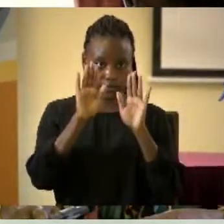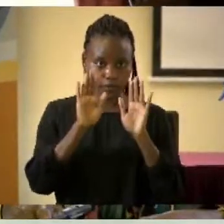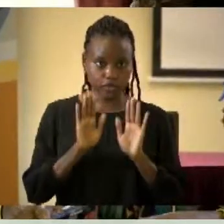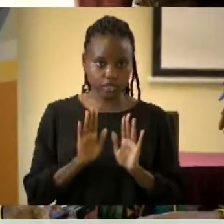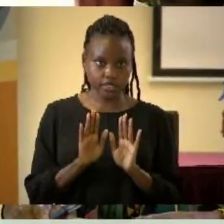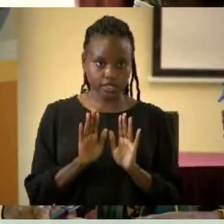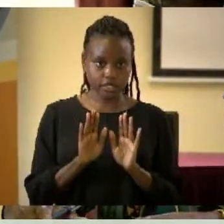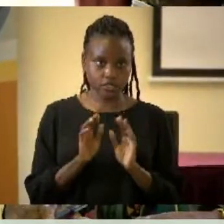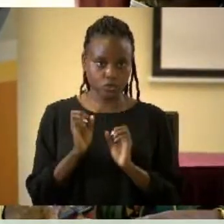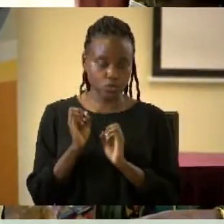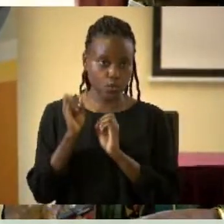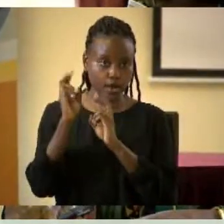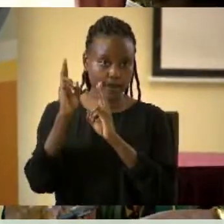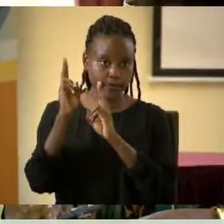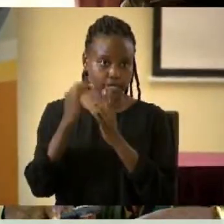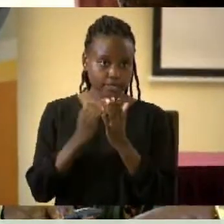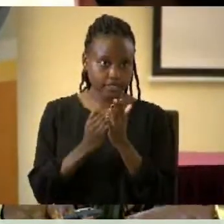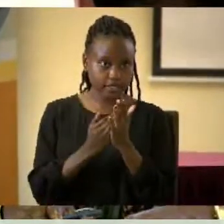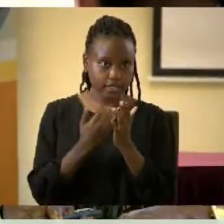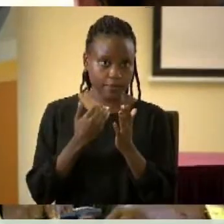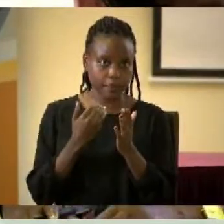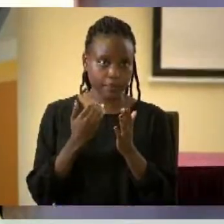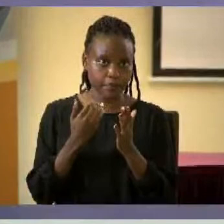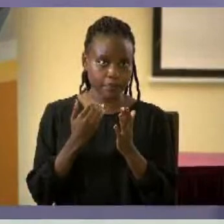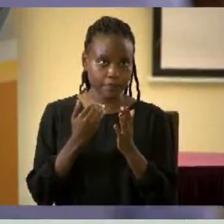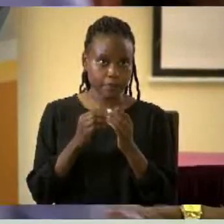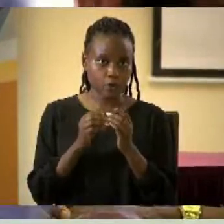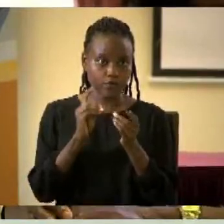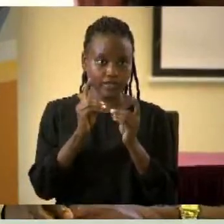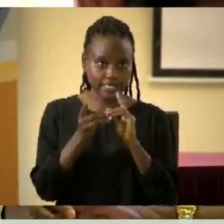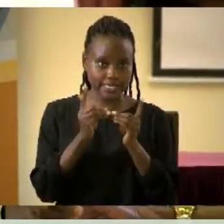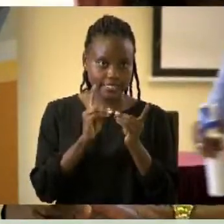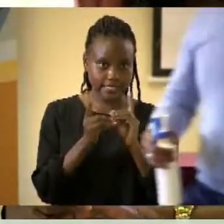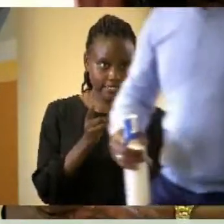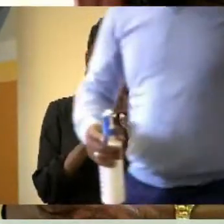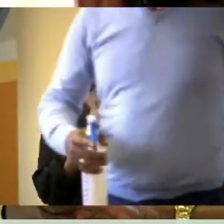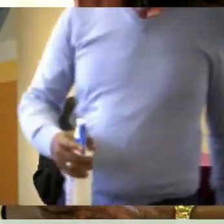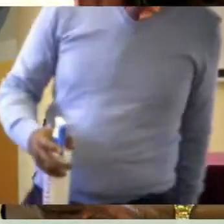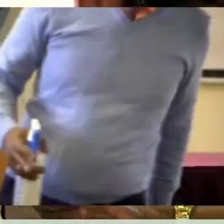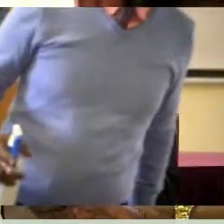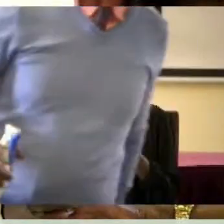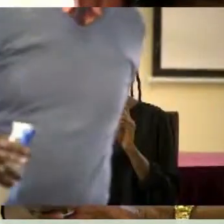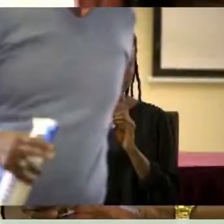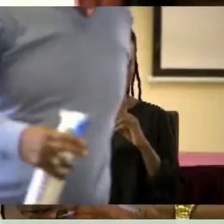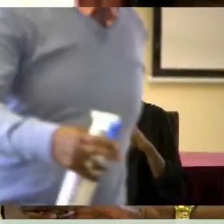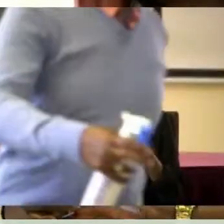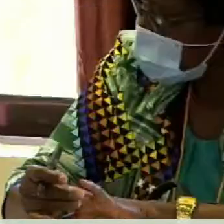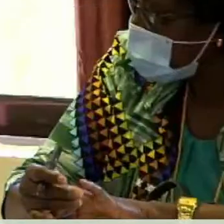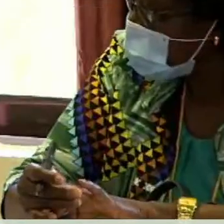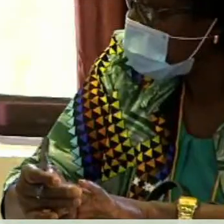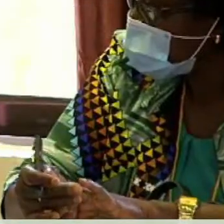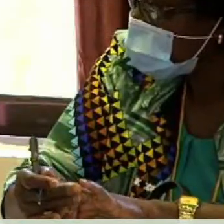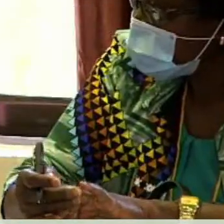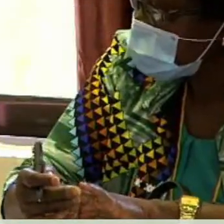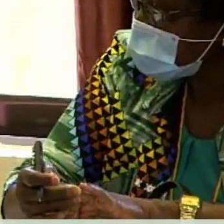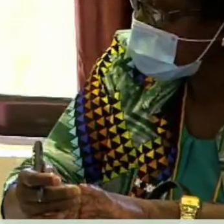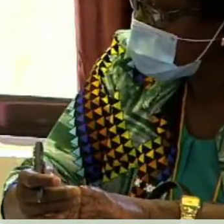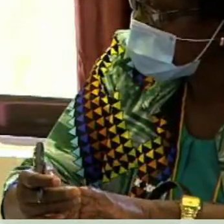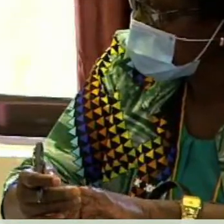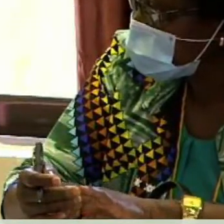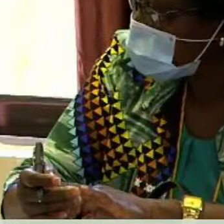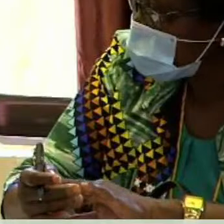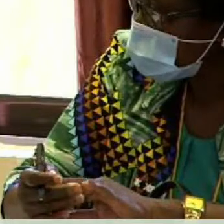to update some of those statistics that are required for you to make a very